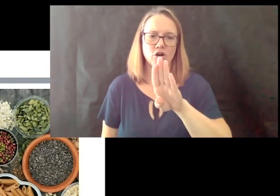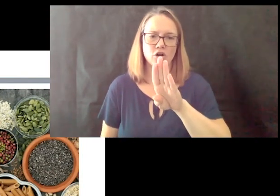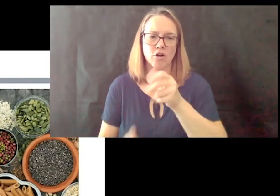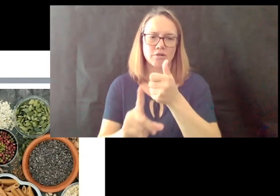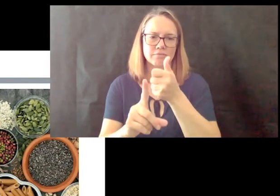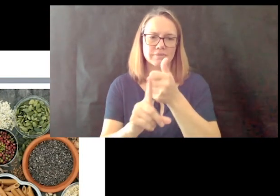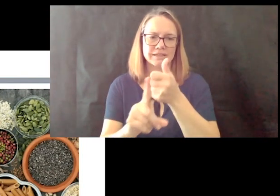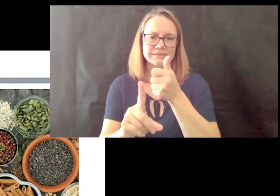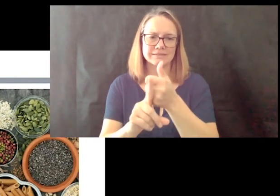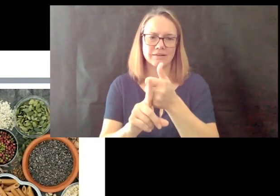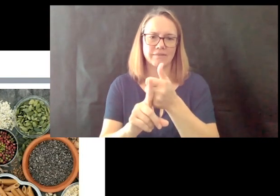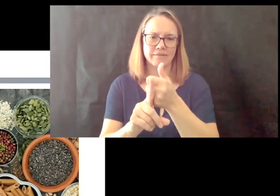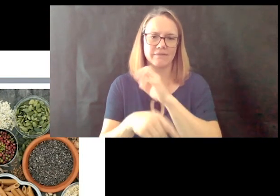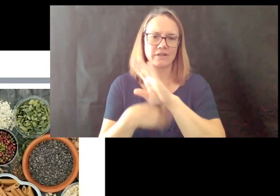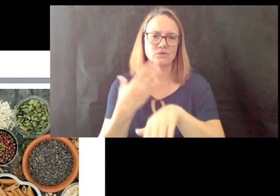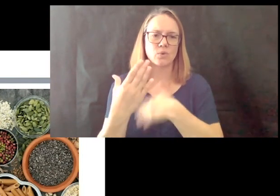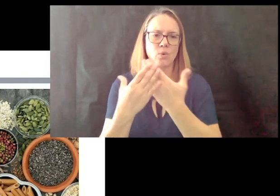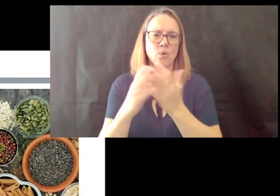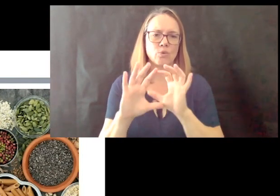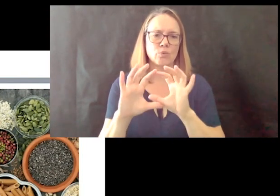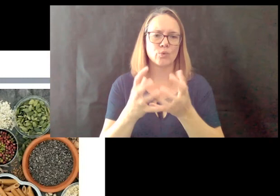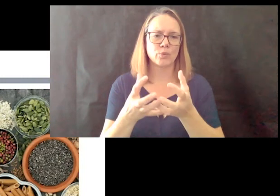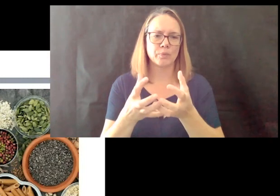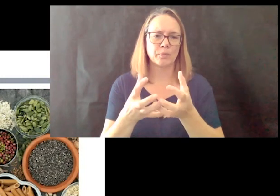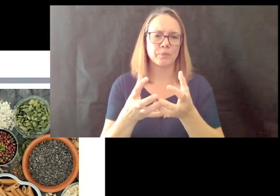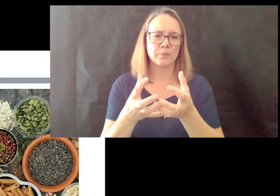itself. It's a group.